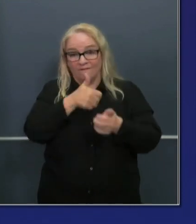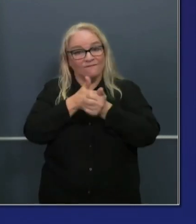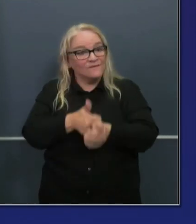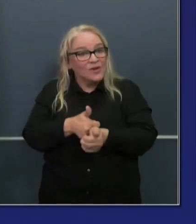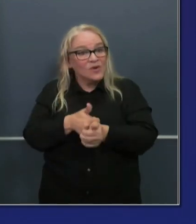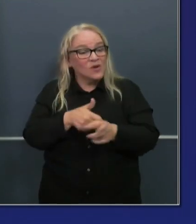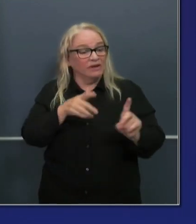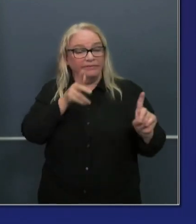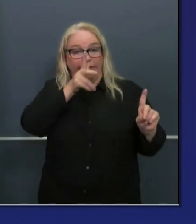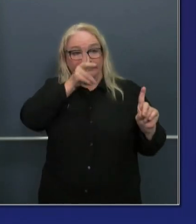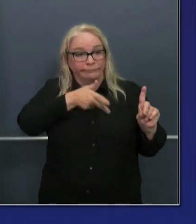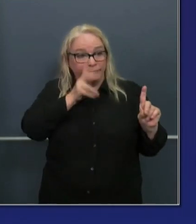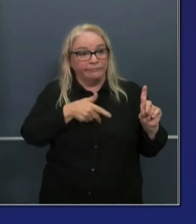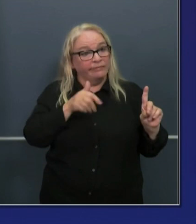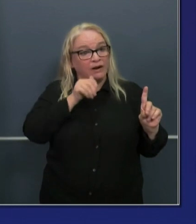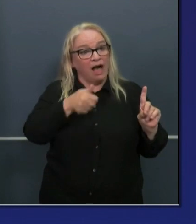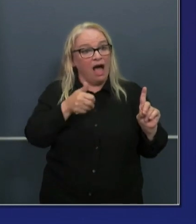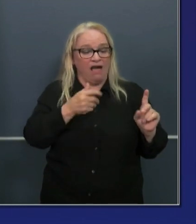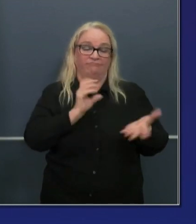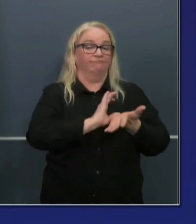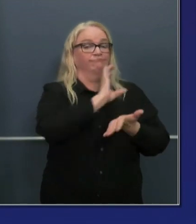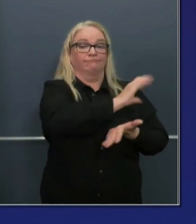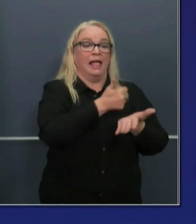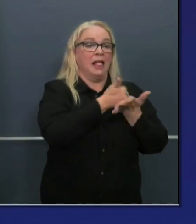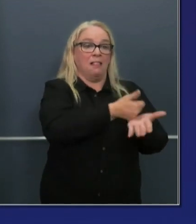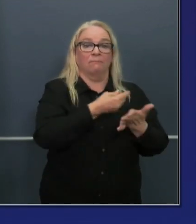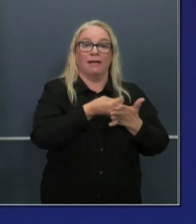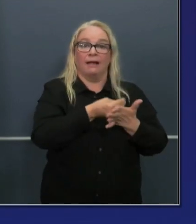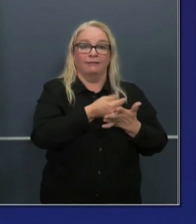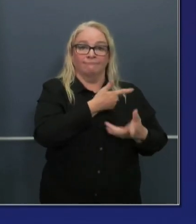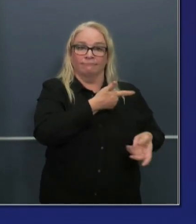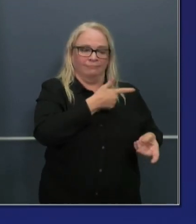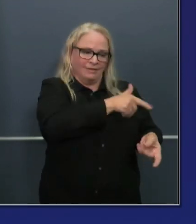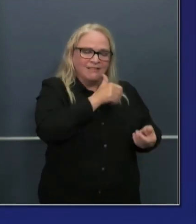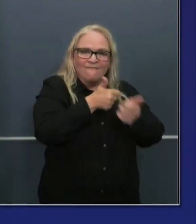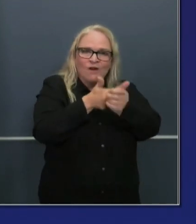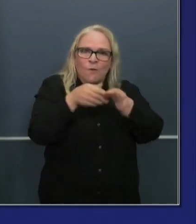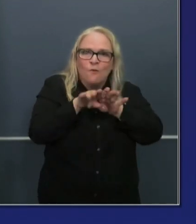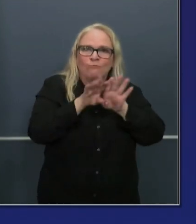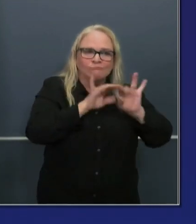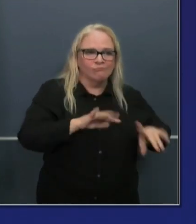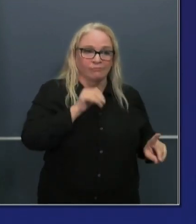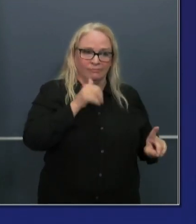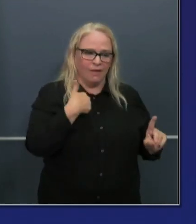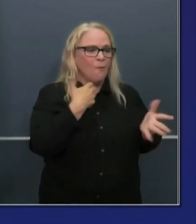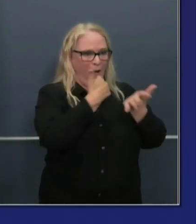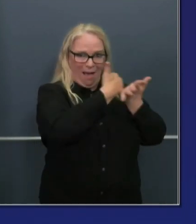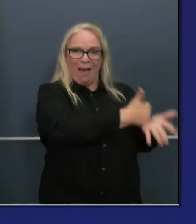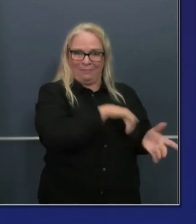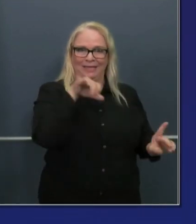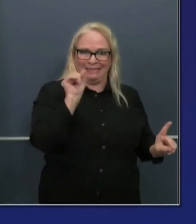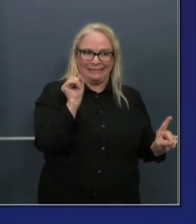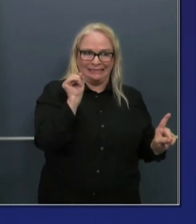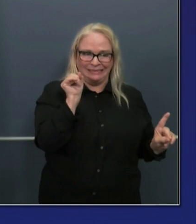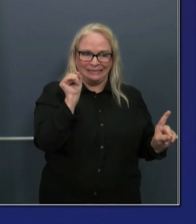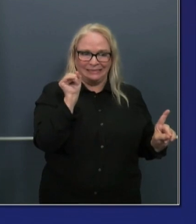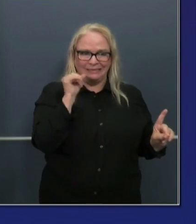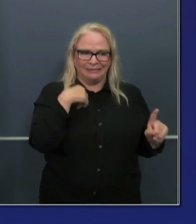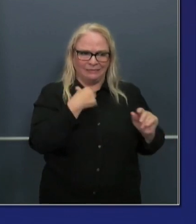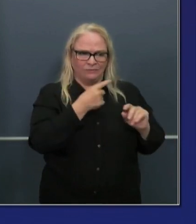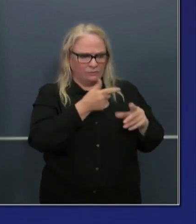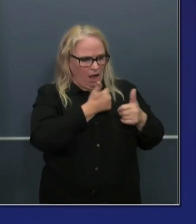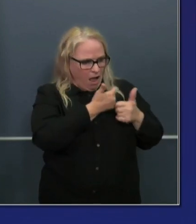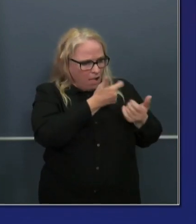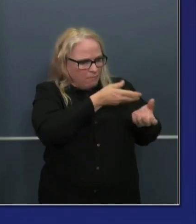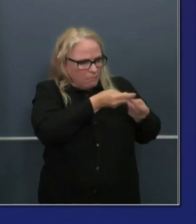we want to encourage good behavior and work to mitigate and address the concerns that may legitimately present